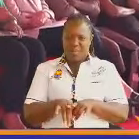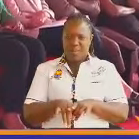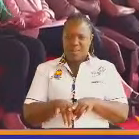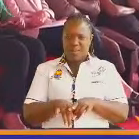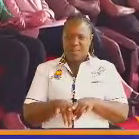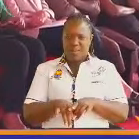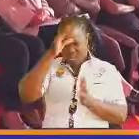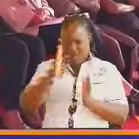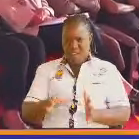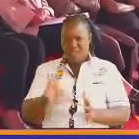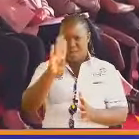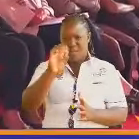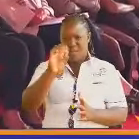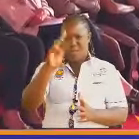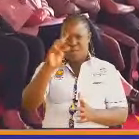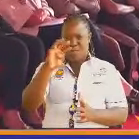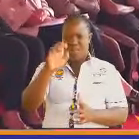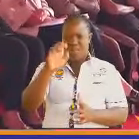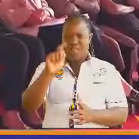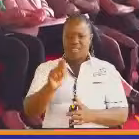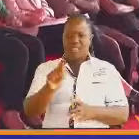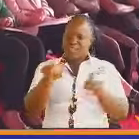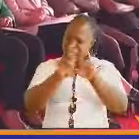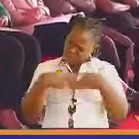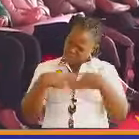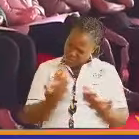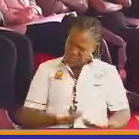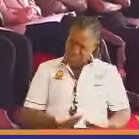present here. Asanteni sana.